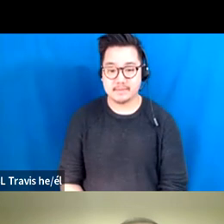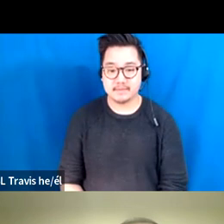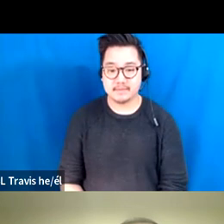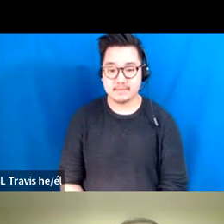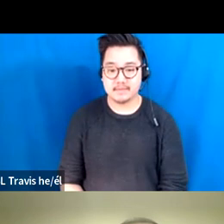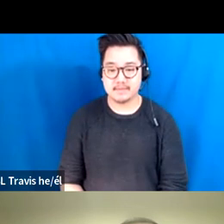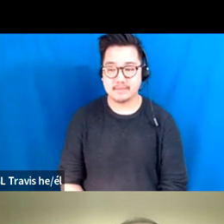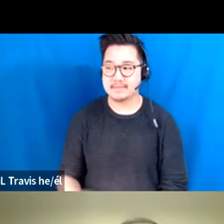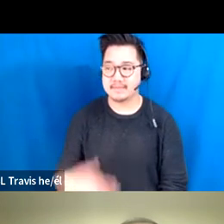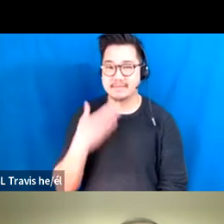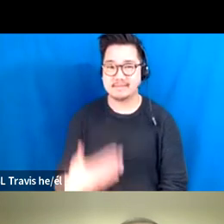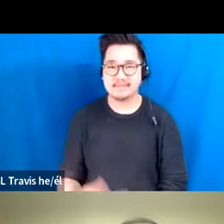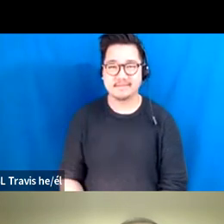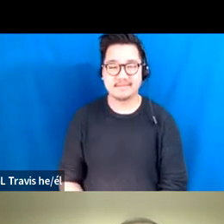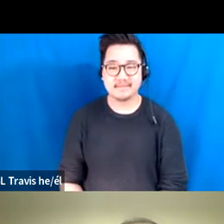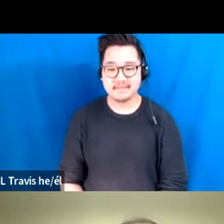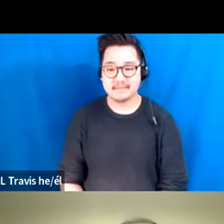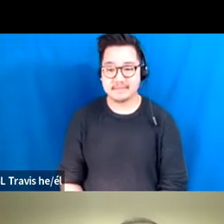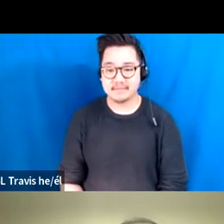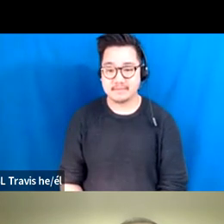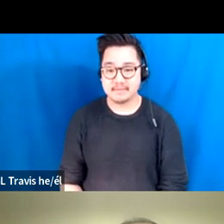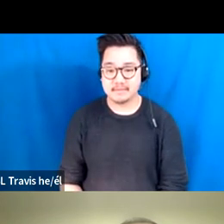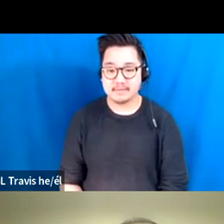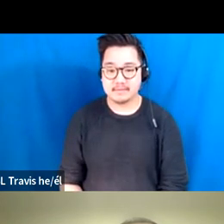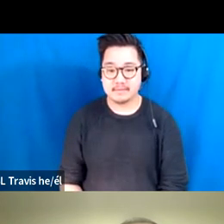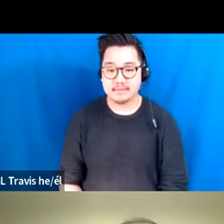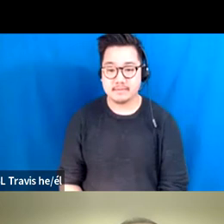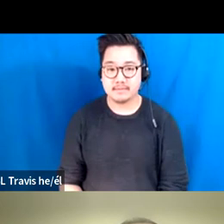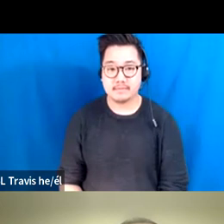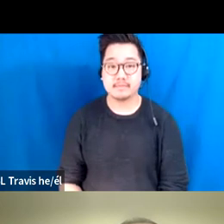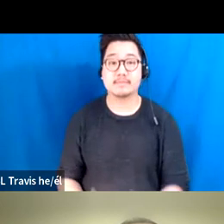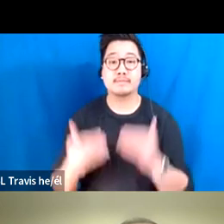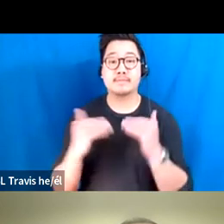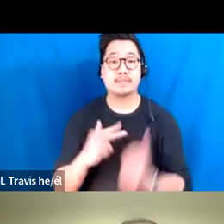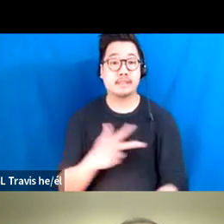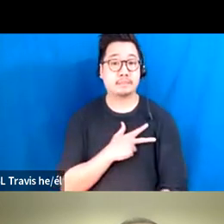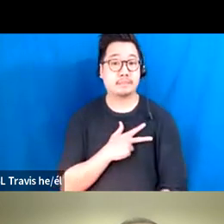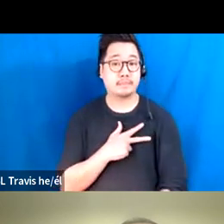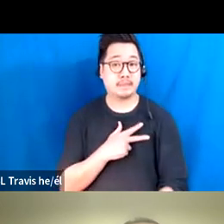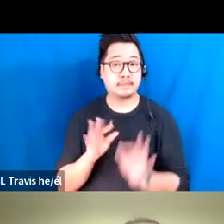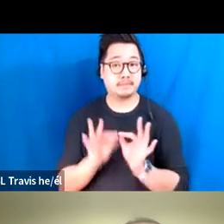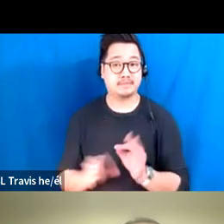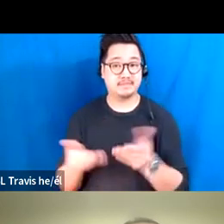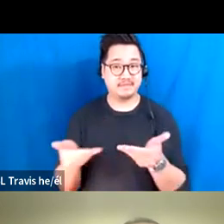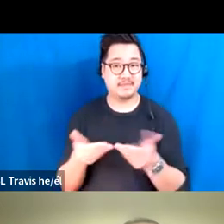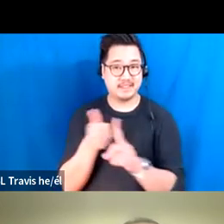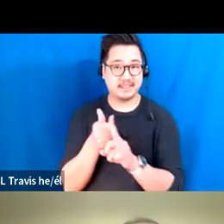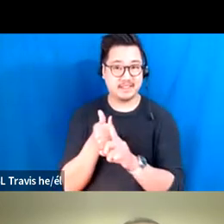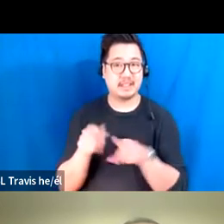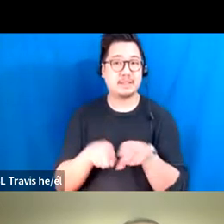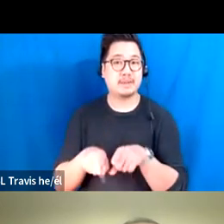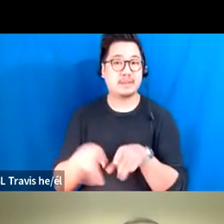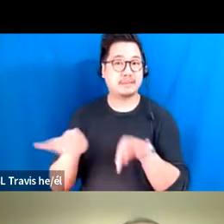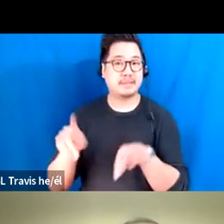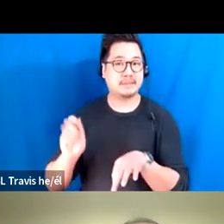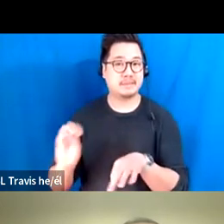thank you thank you very much thank you will our mandarin interpreters please introduce yourselves and give some instructions